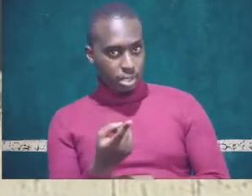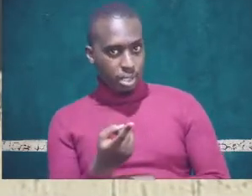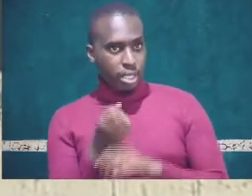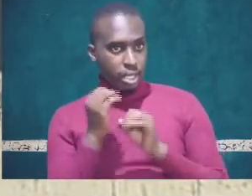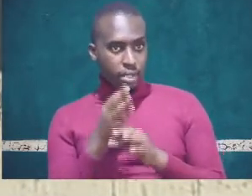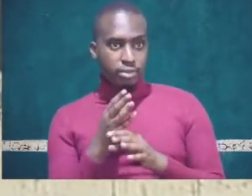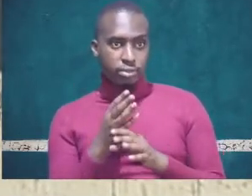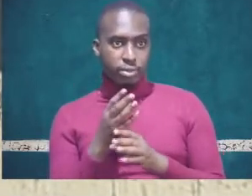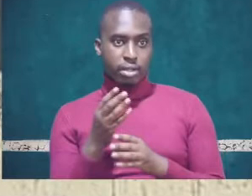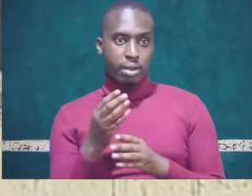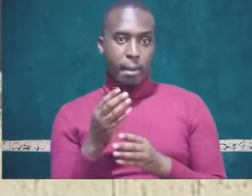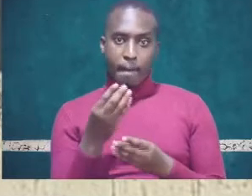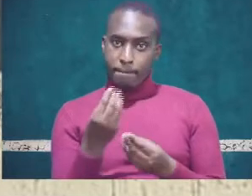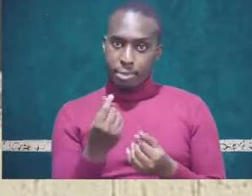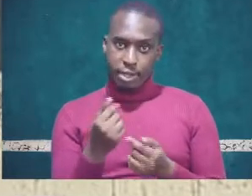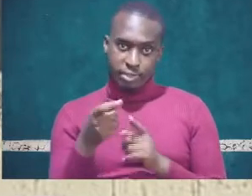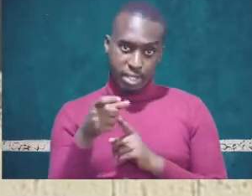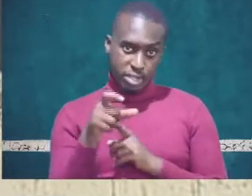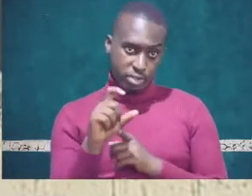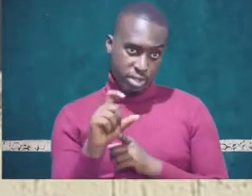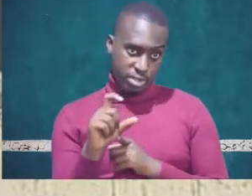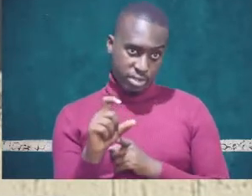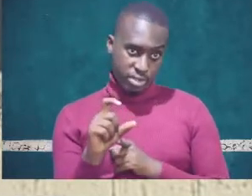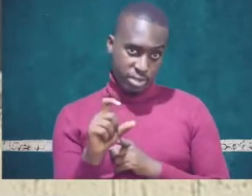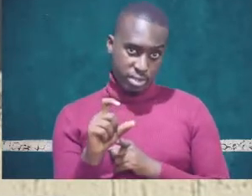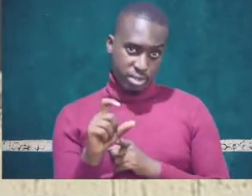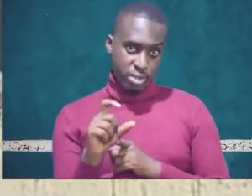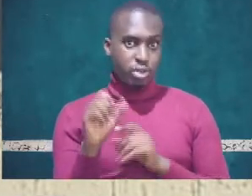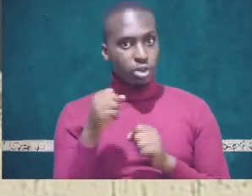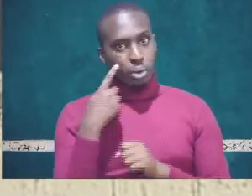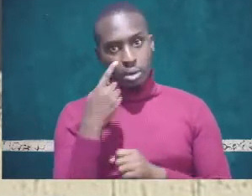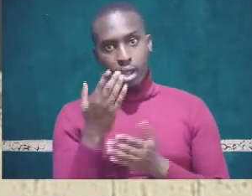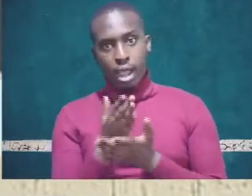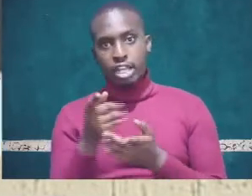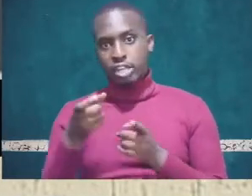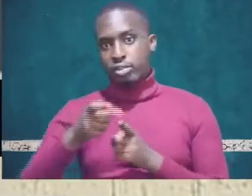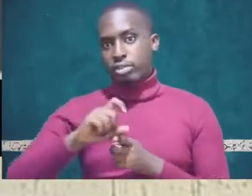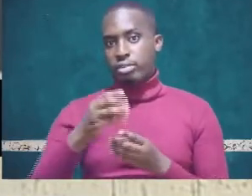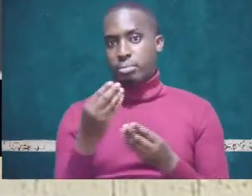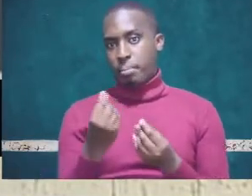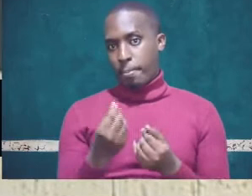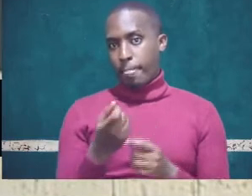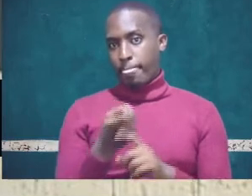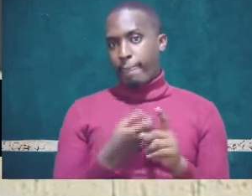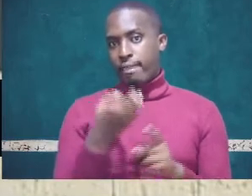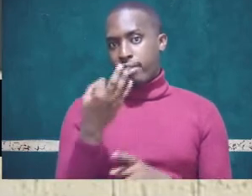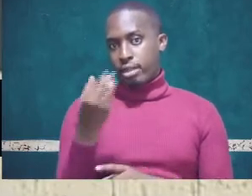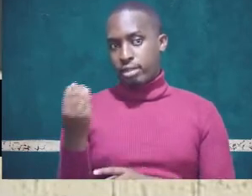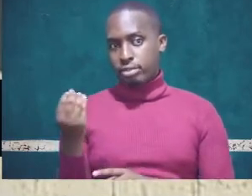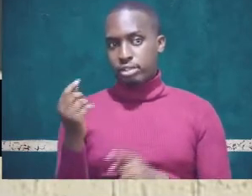the price increased, you can check there is an increase in price here from 300